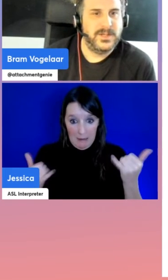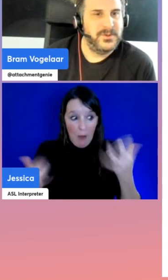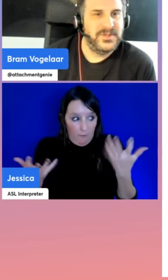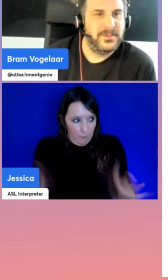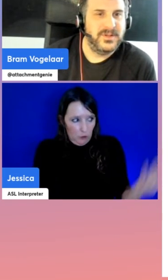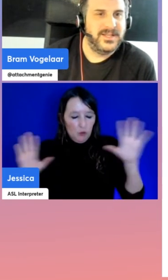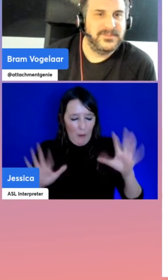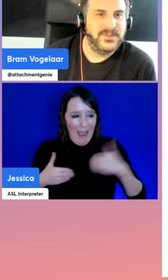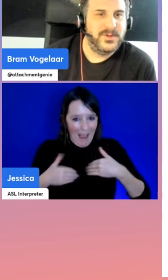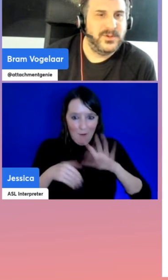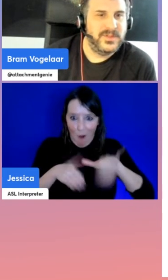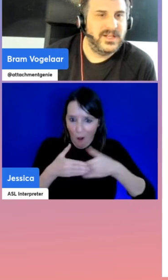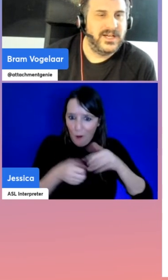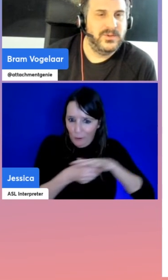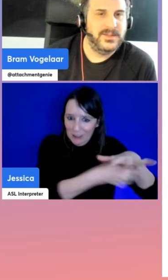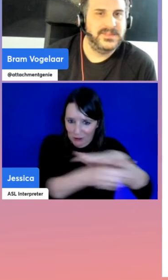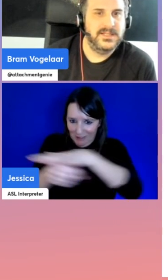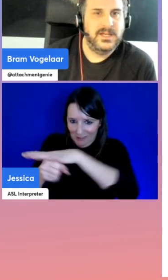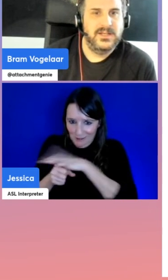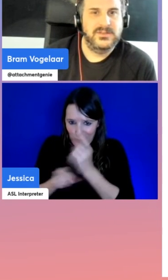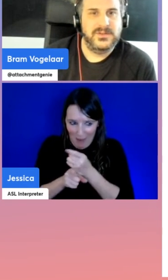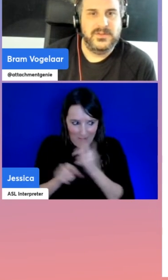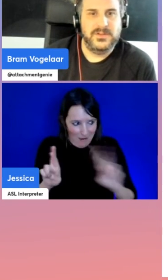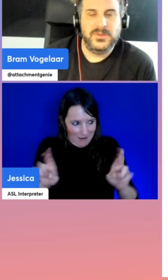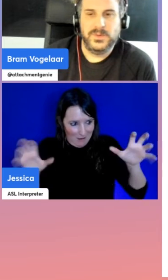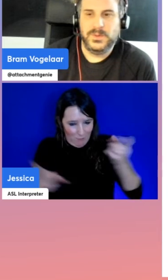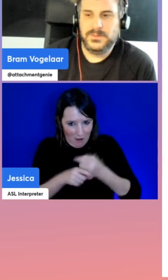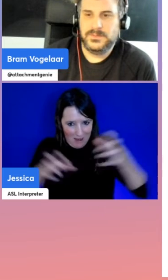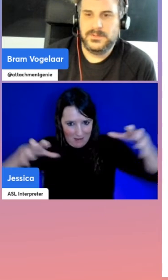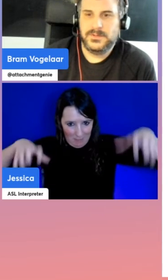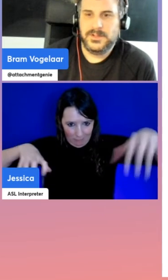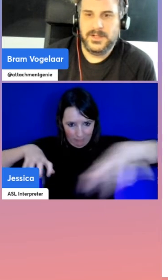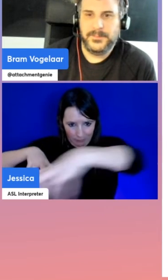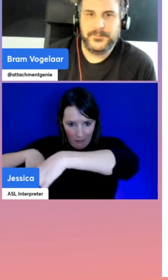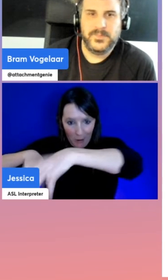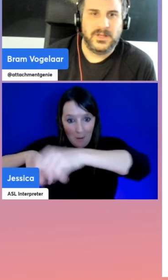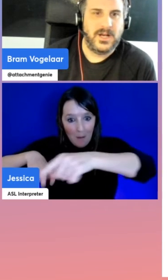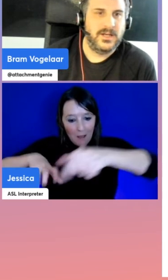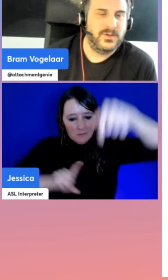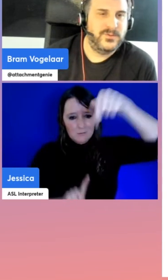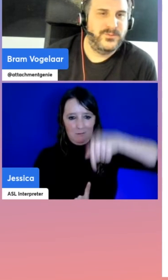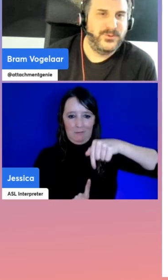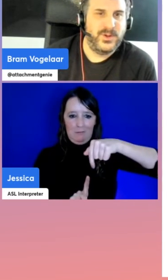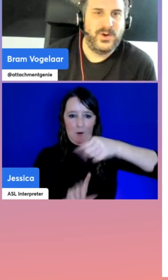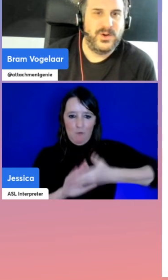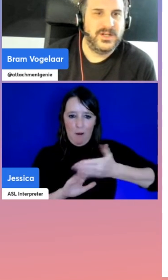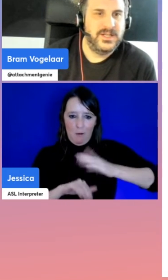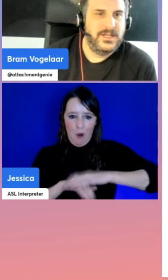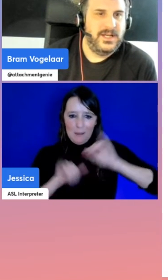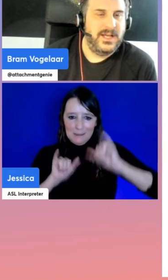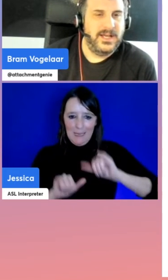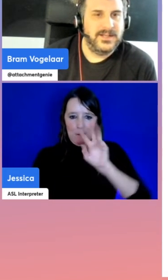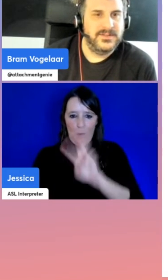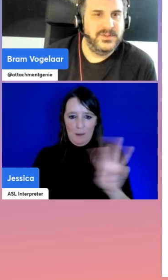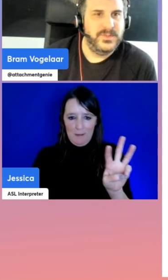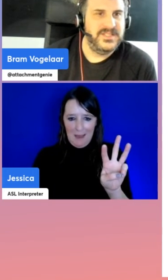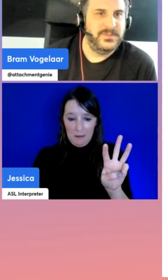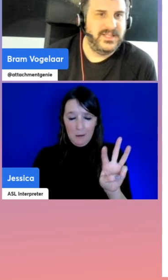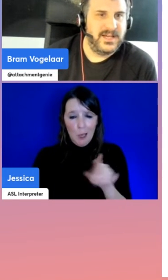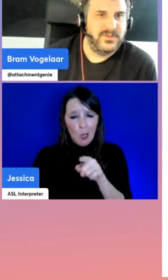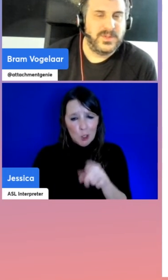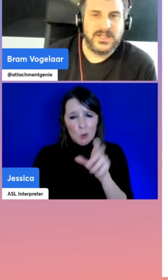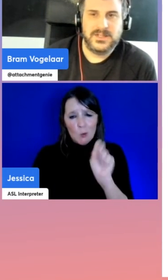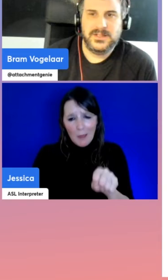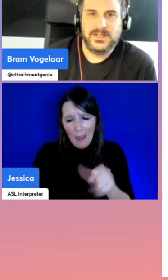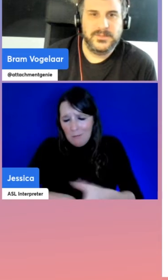same www.ipsumlorem.io website. So if you can either go full hog and do